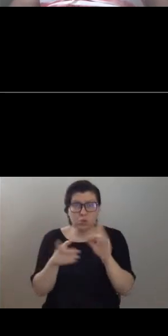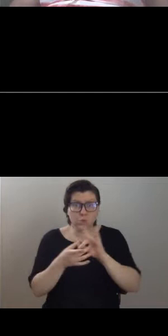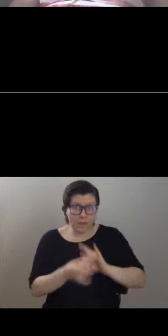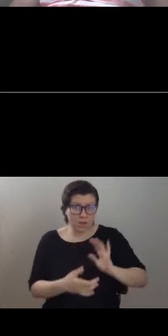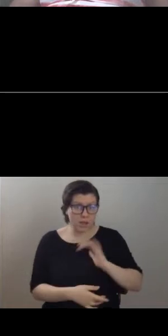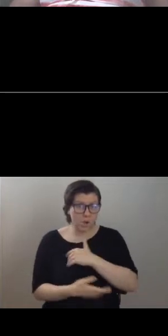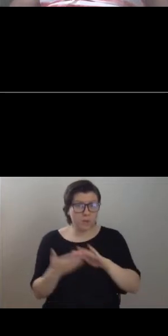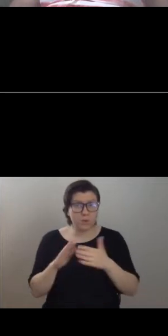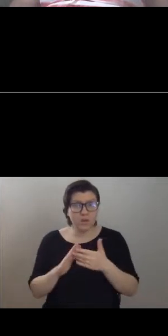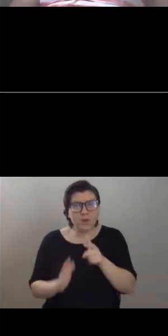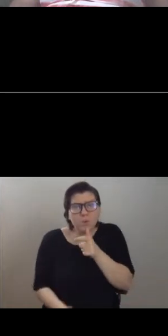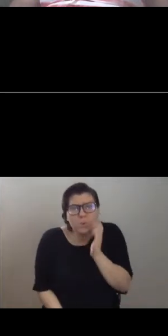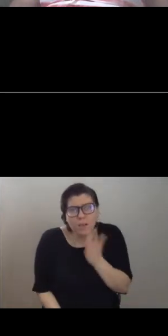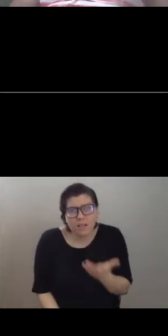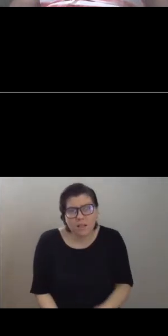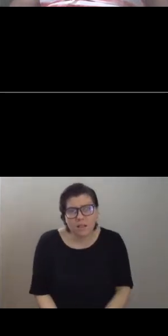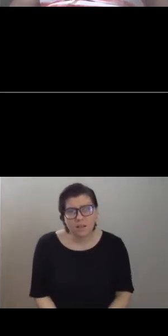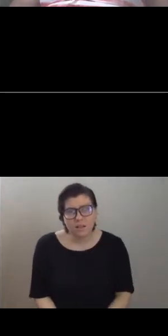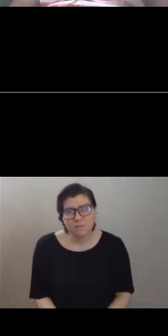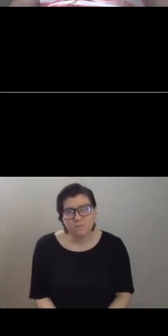will do that?